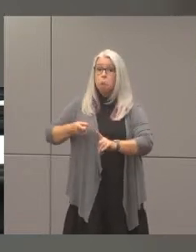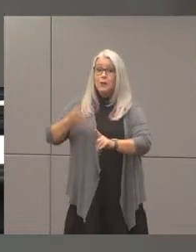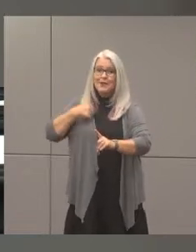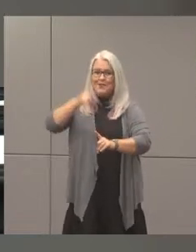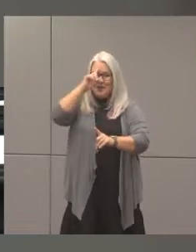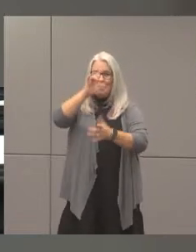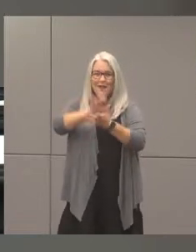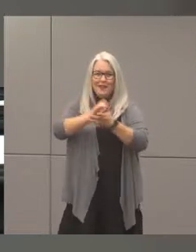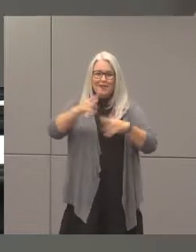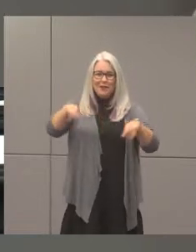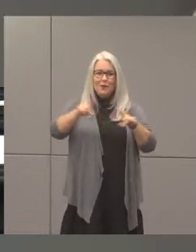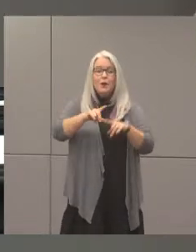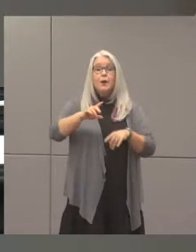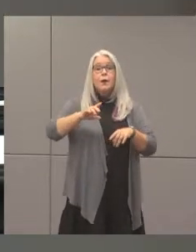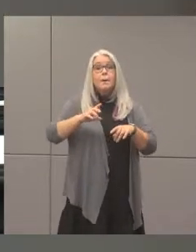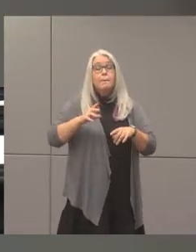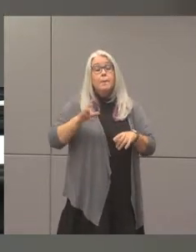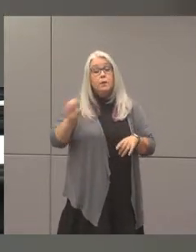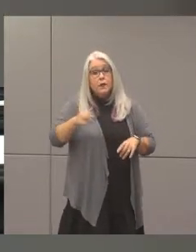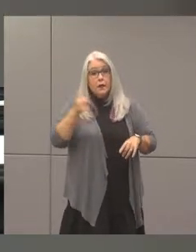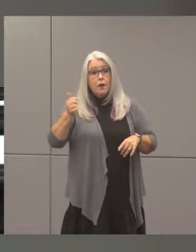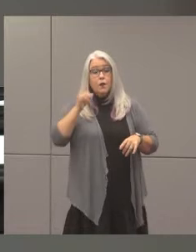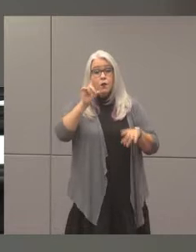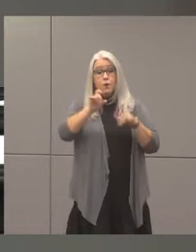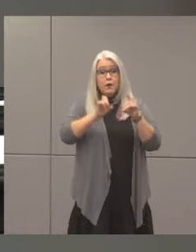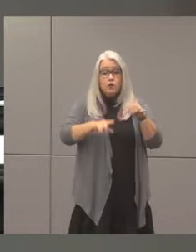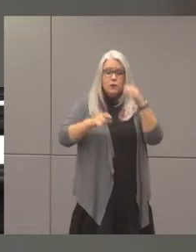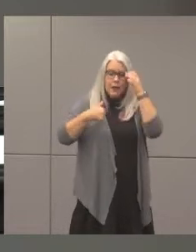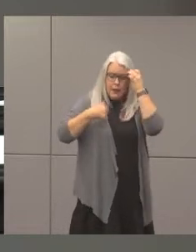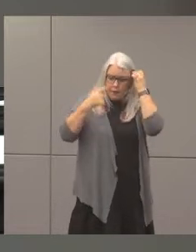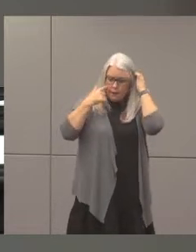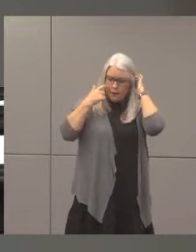you. Another question, I think it's